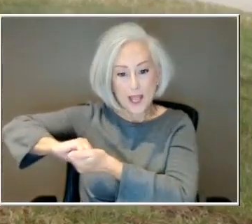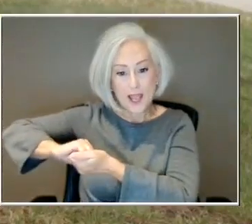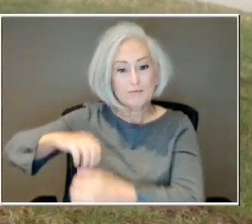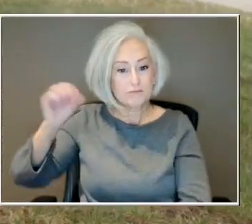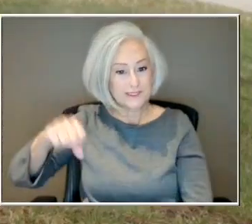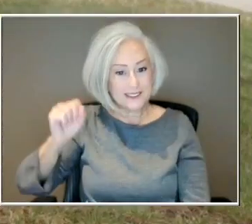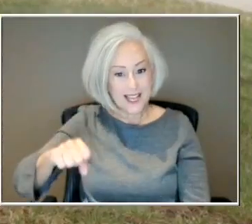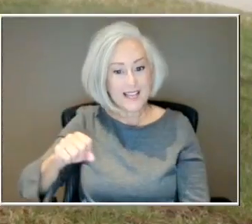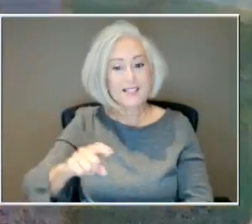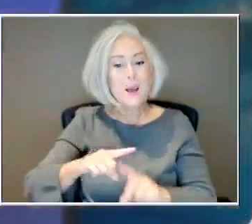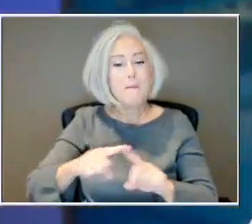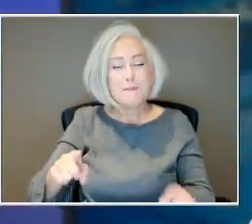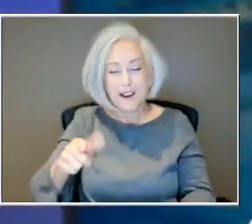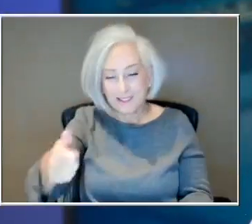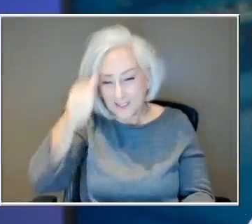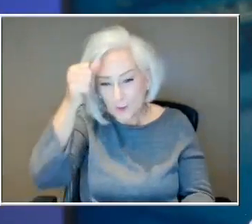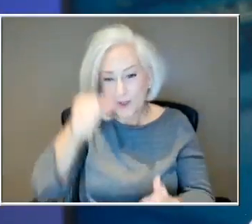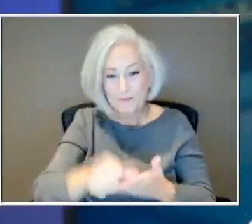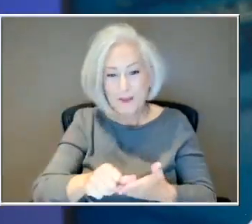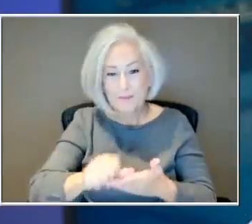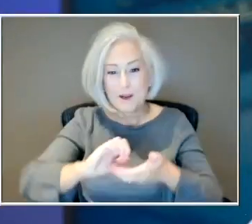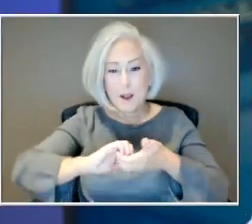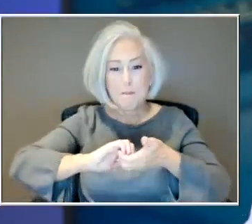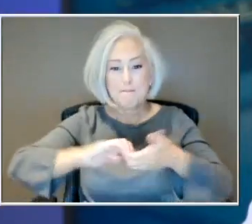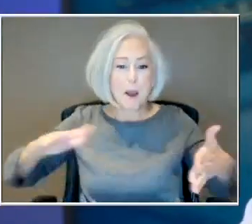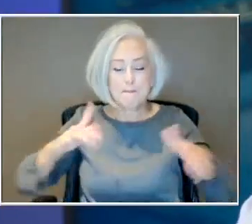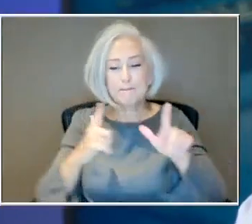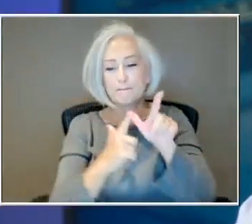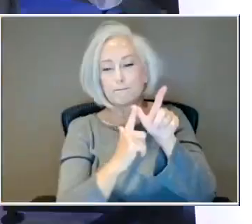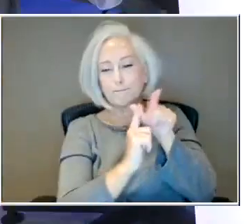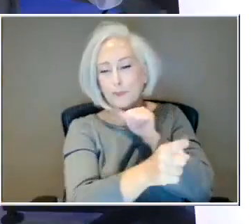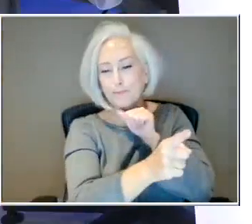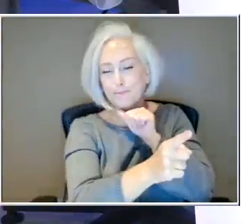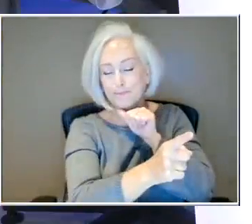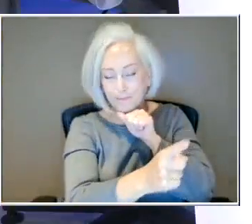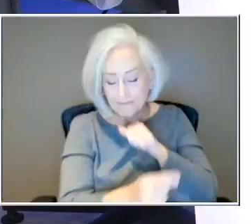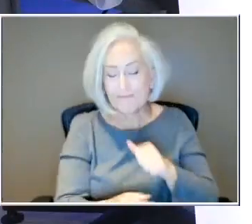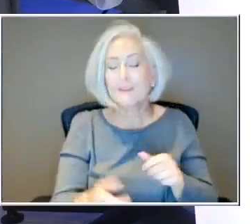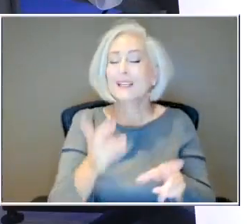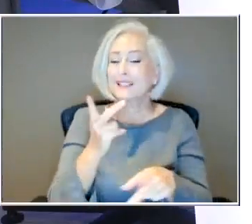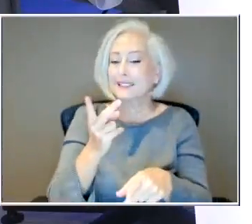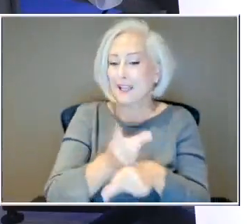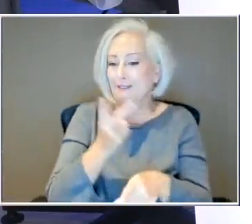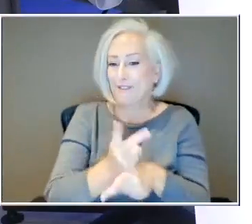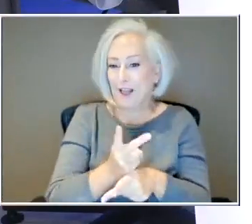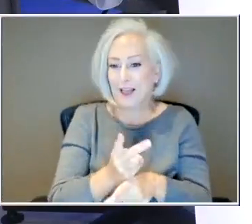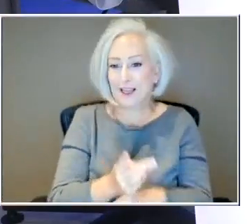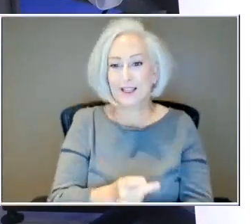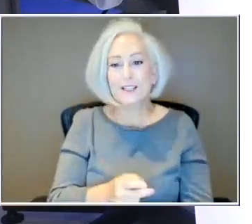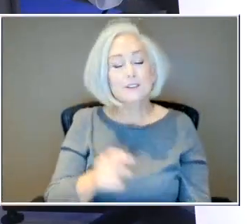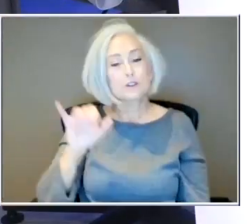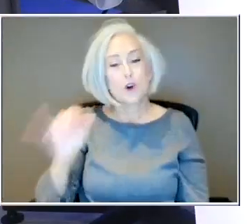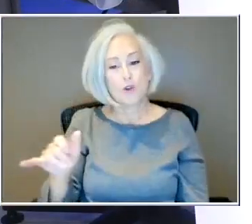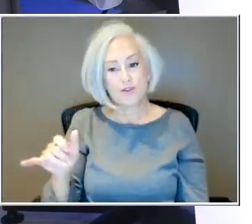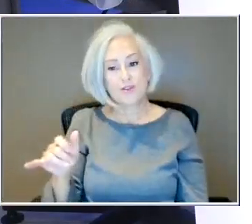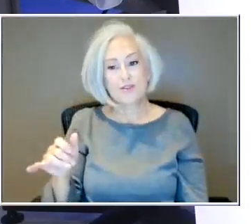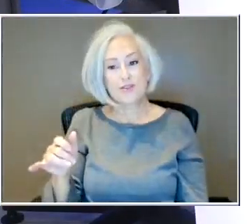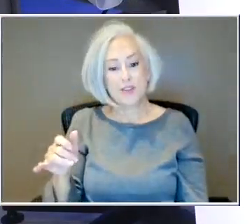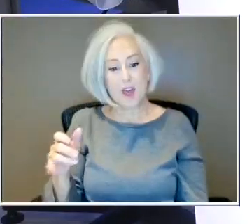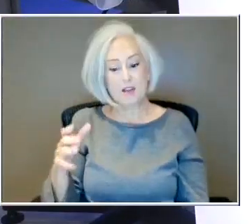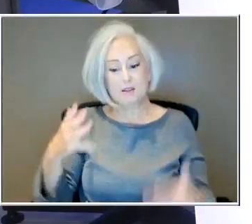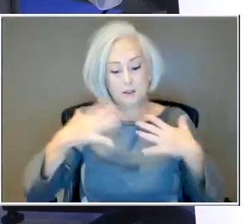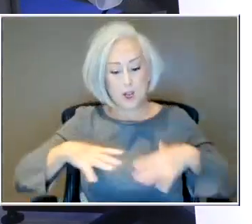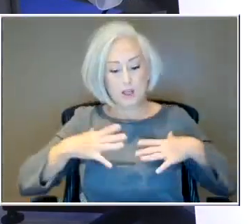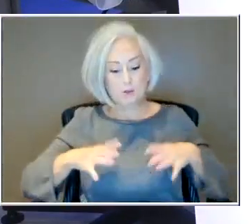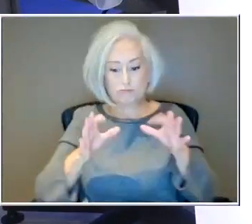their little one maybe quit holding their hand and ran off. Well, that's like you said. Yeah, that's good. That's a costume you're going to want, like parental supervision, not just running